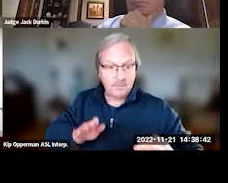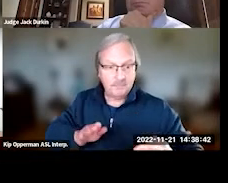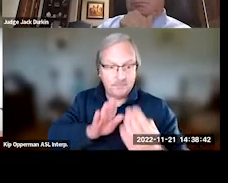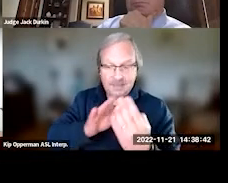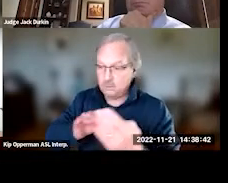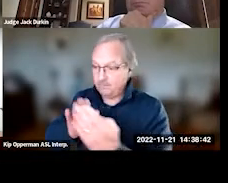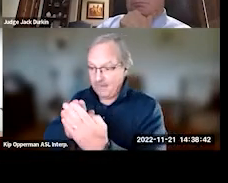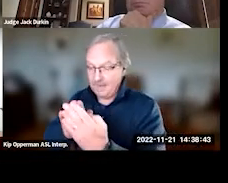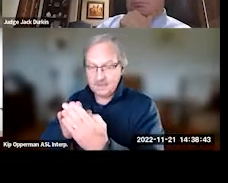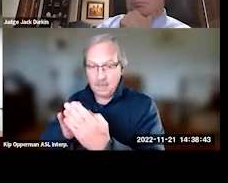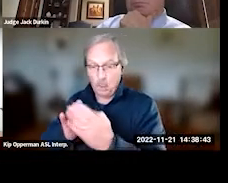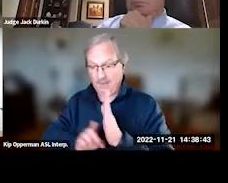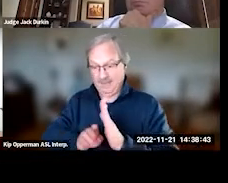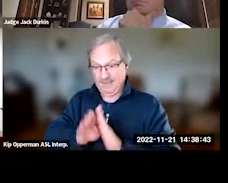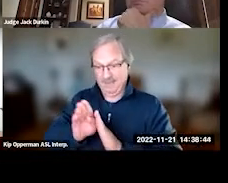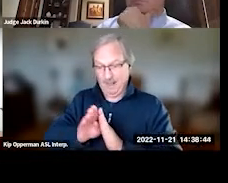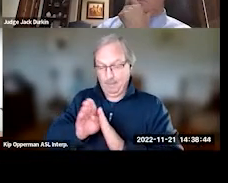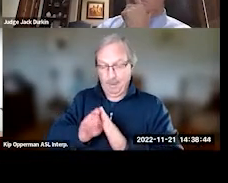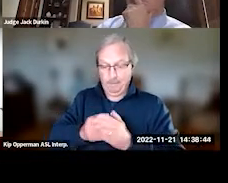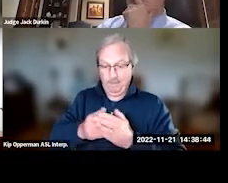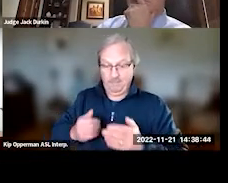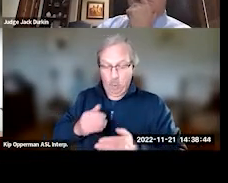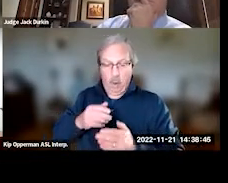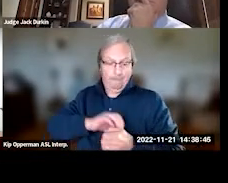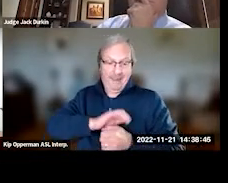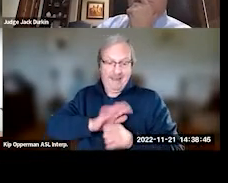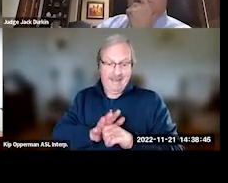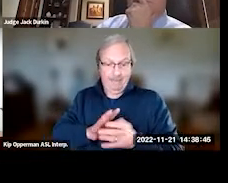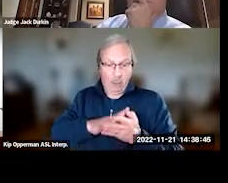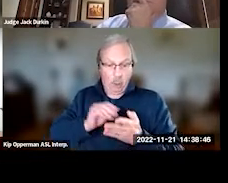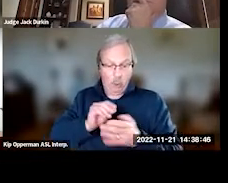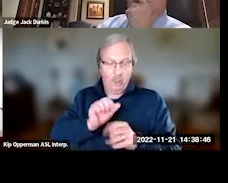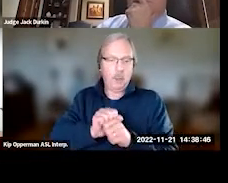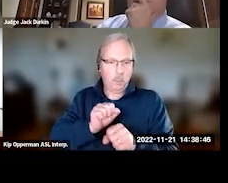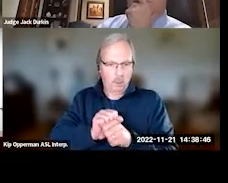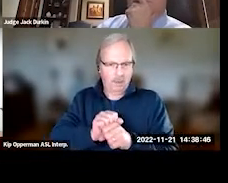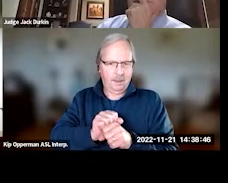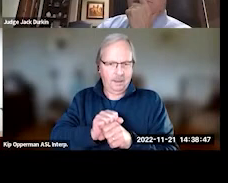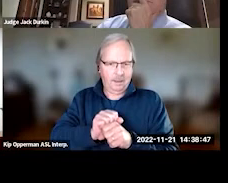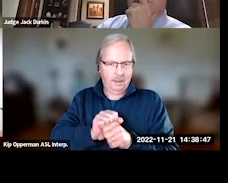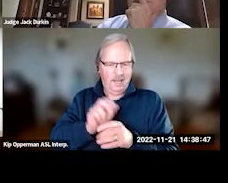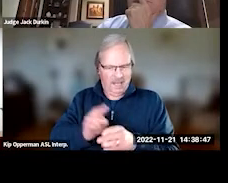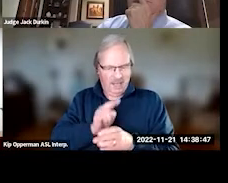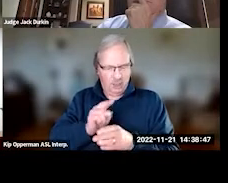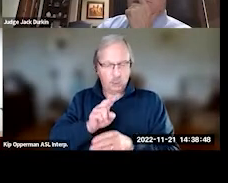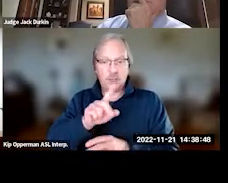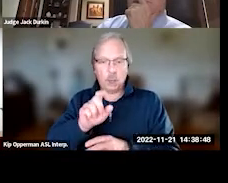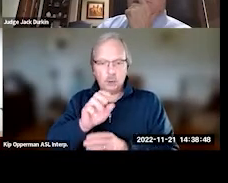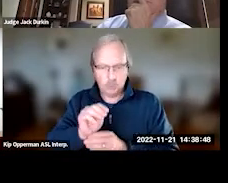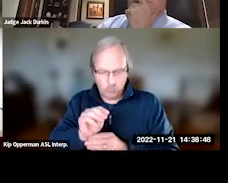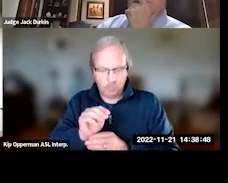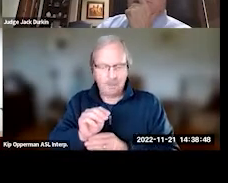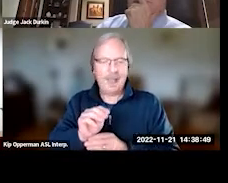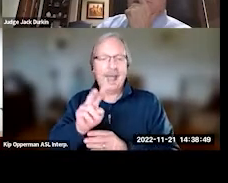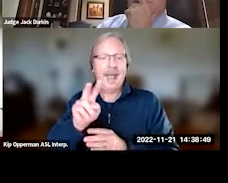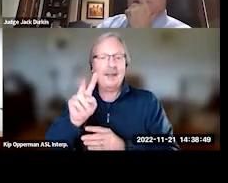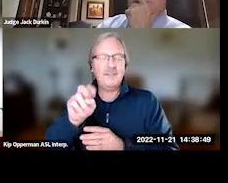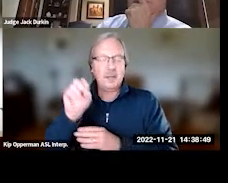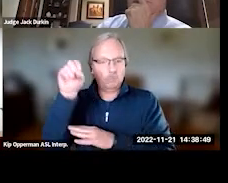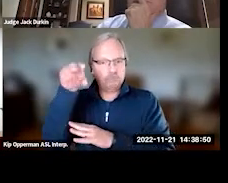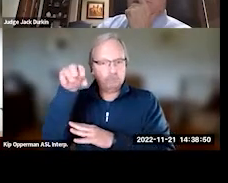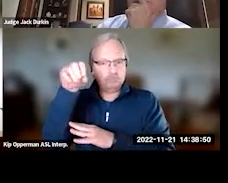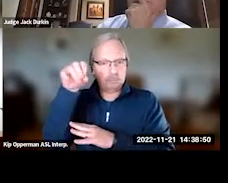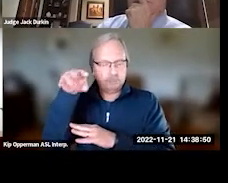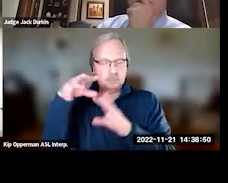this era of pandemic learning and working, it used Zoom and video conferencing technology to bring folks